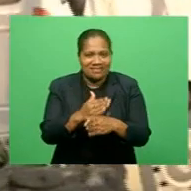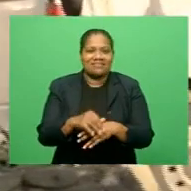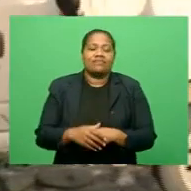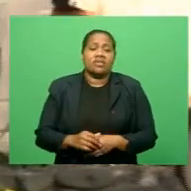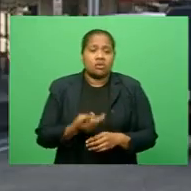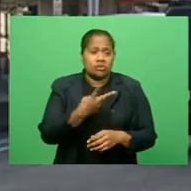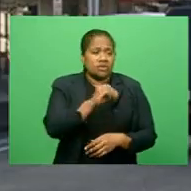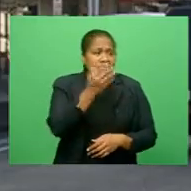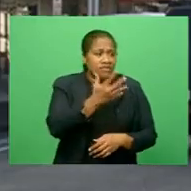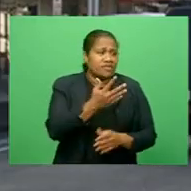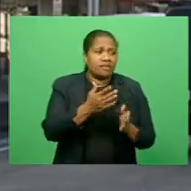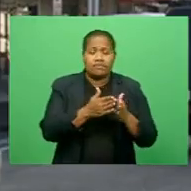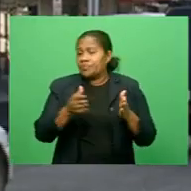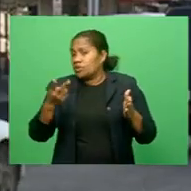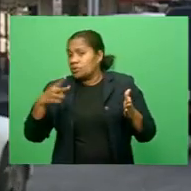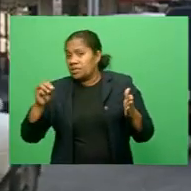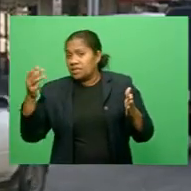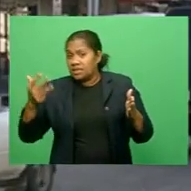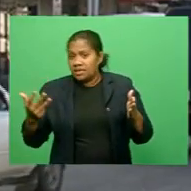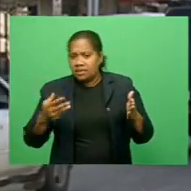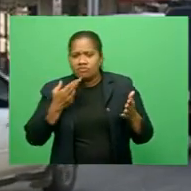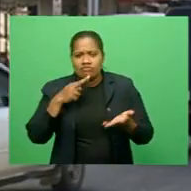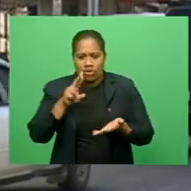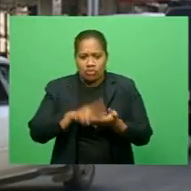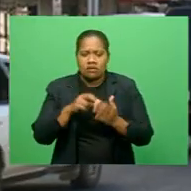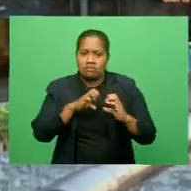2019, BSP Life has recorded